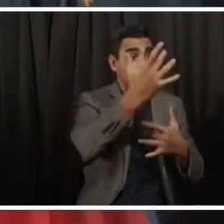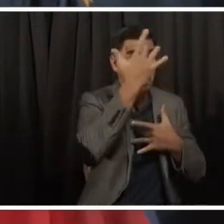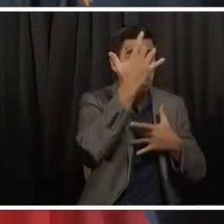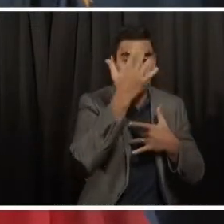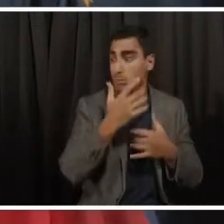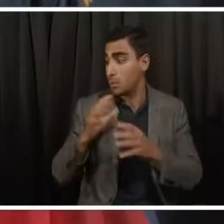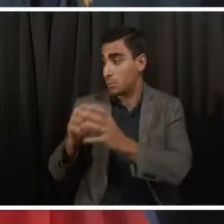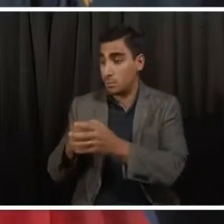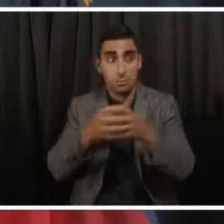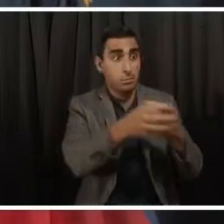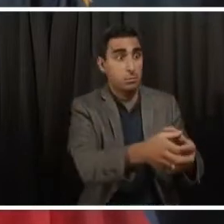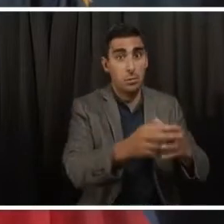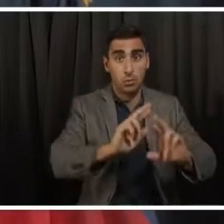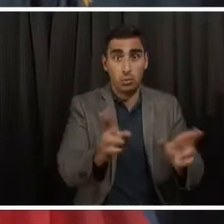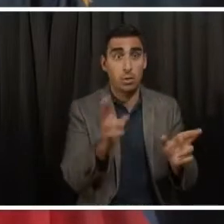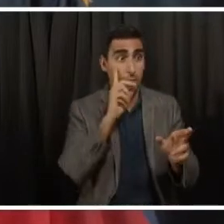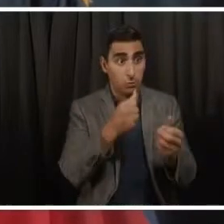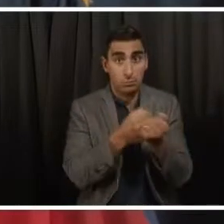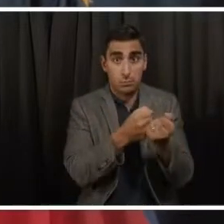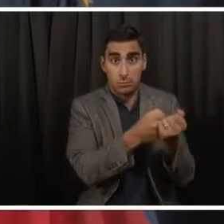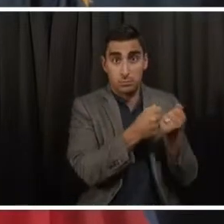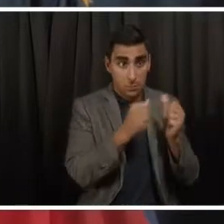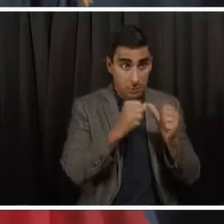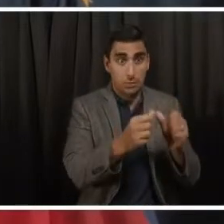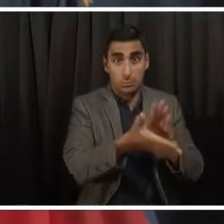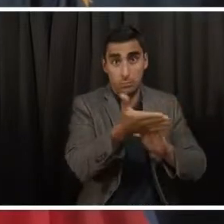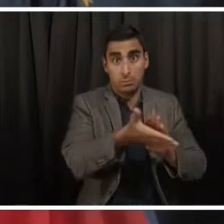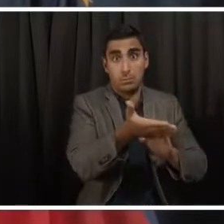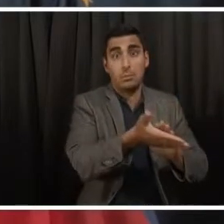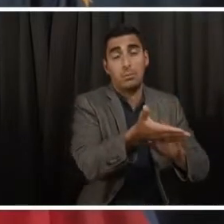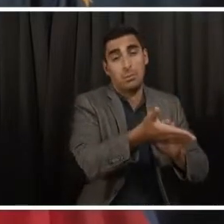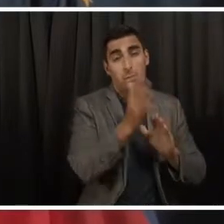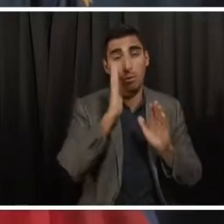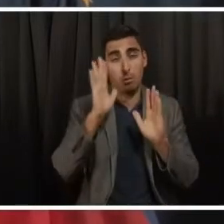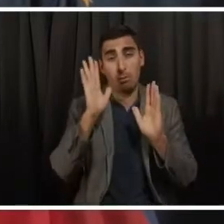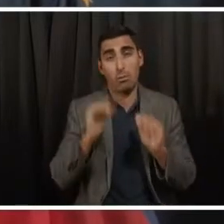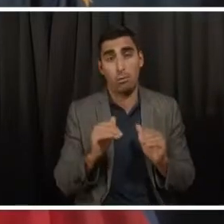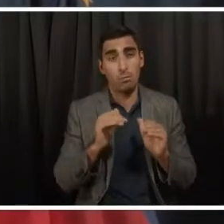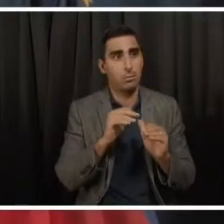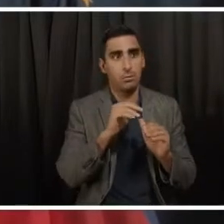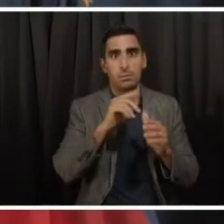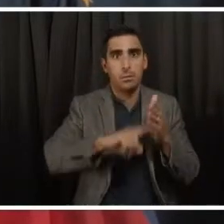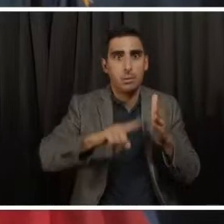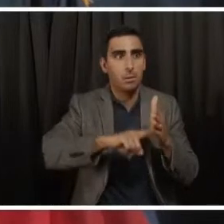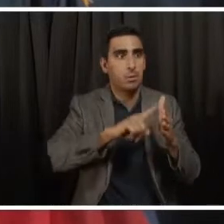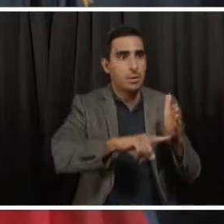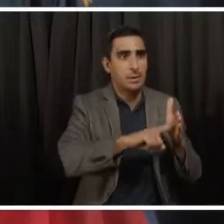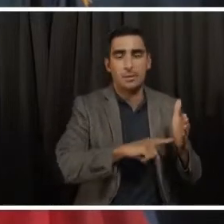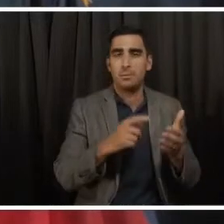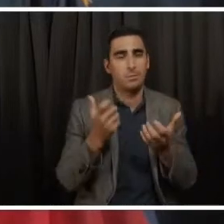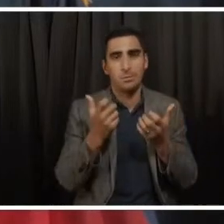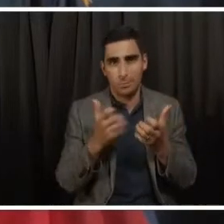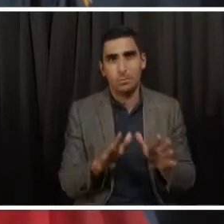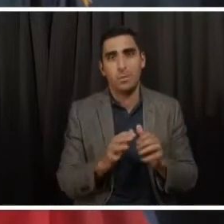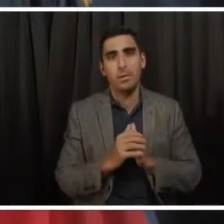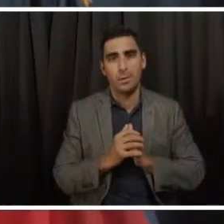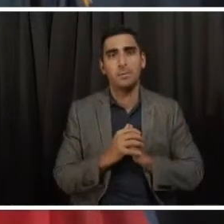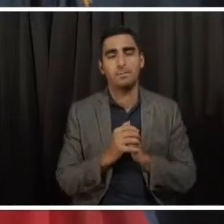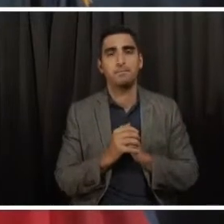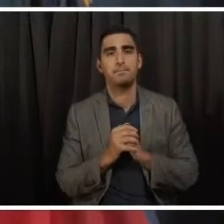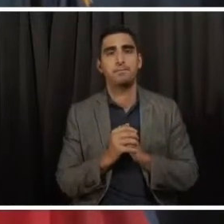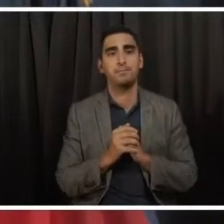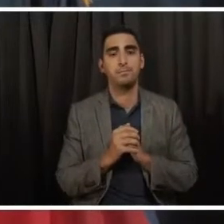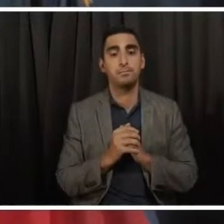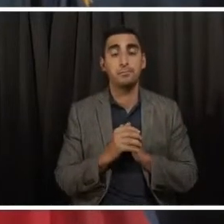in that staff to make sure that it's fully staffed. So we hope that that can narrow the gap and prevent this need for any additional clinics to be